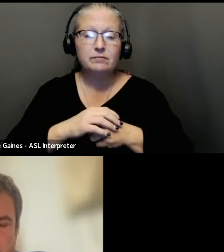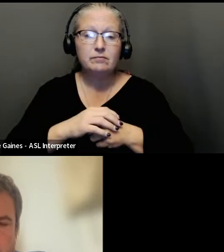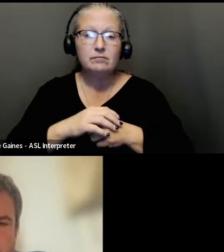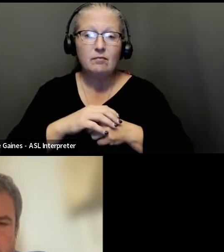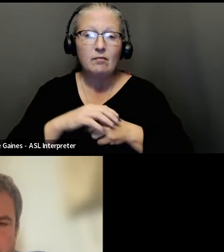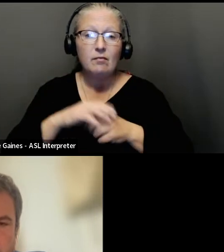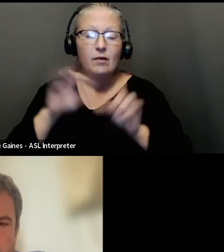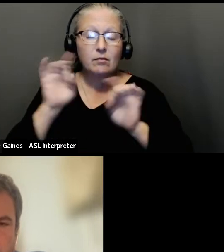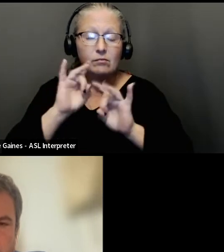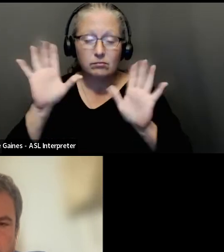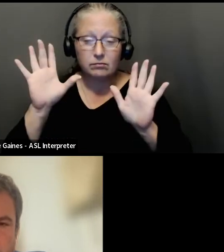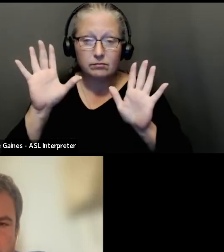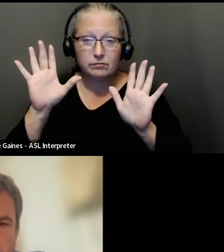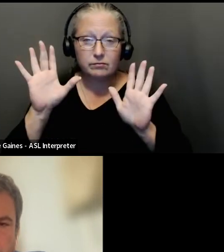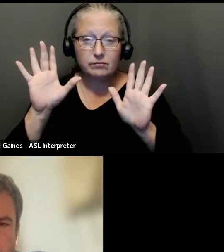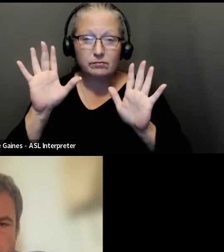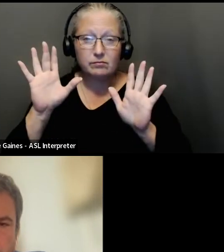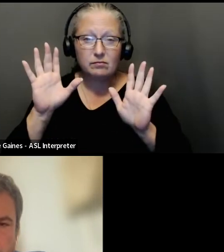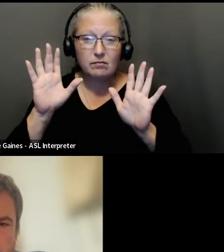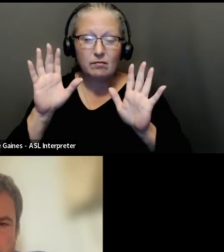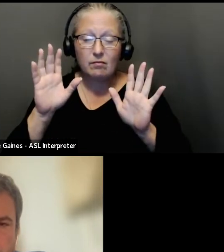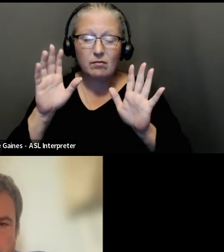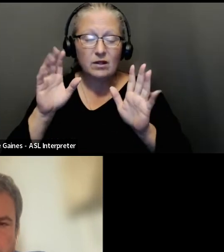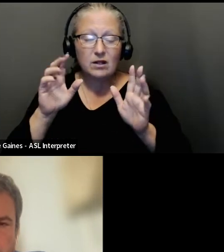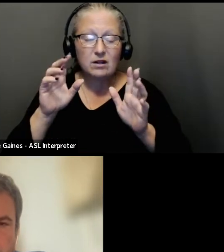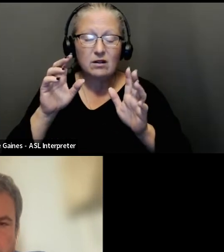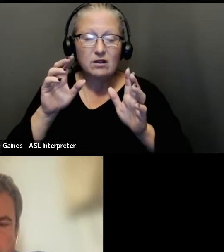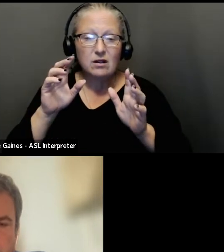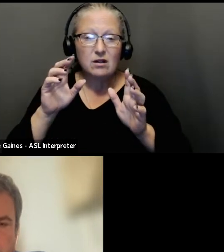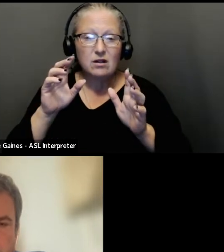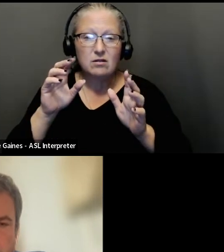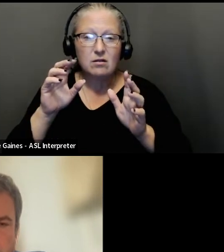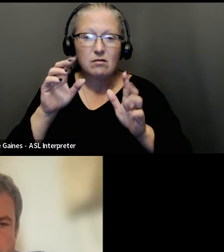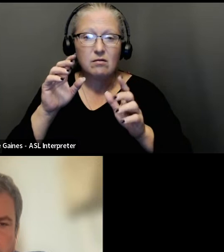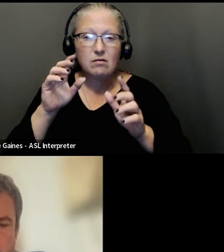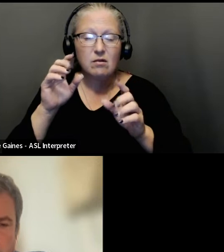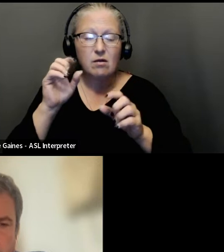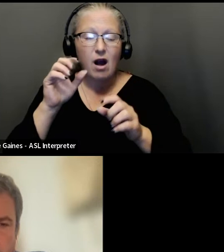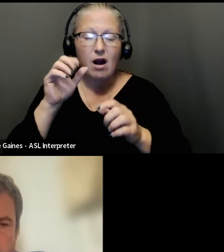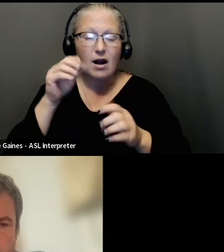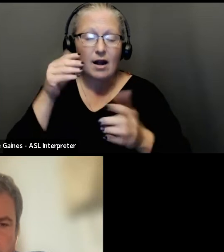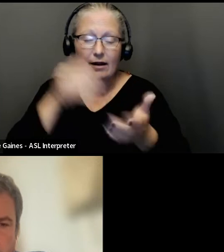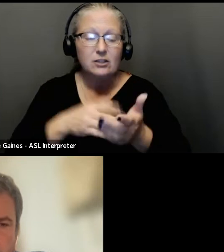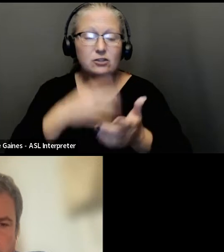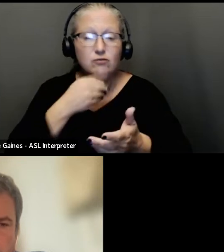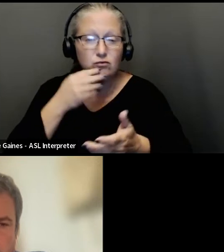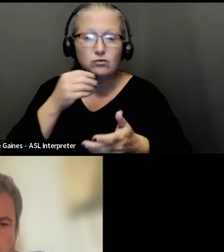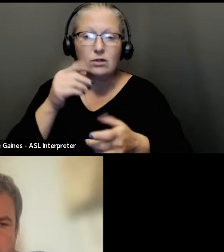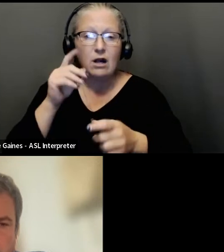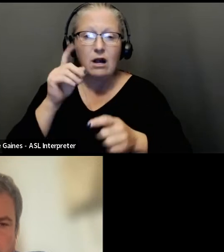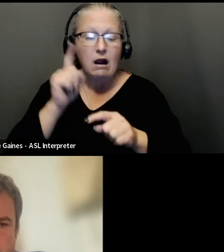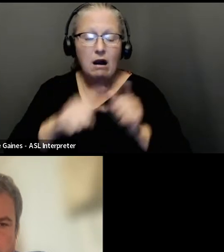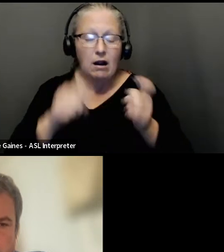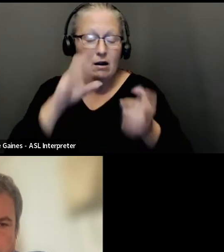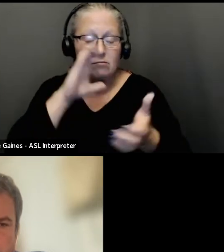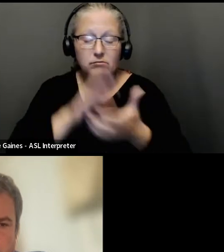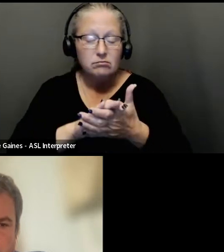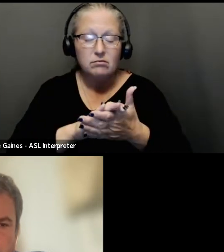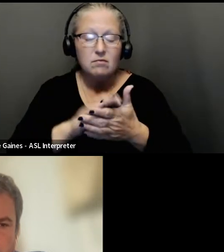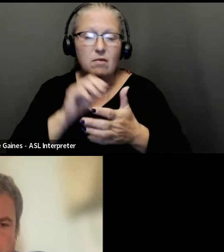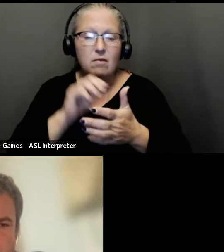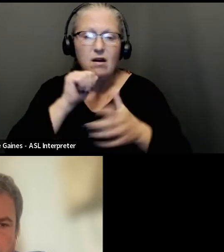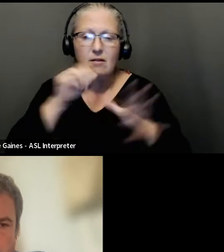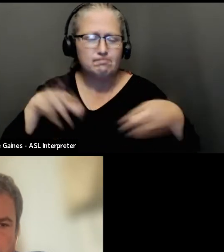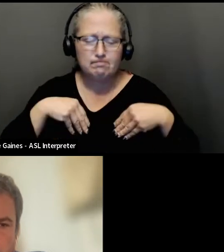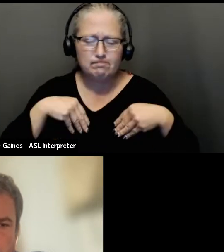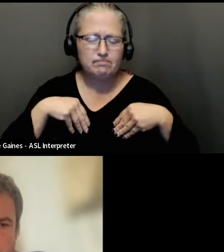brutal. It is vicious. It is anti-Semitic. It is unconscionable. And it is carried out